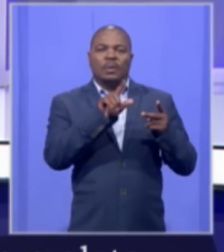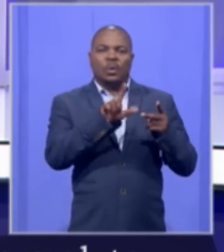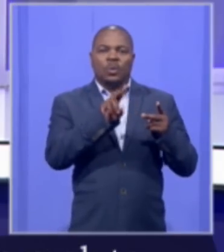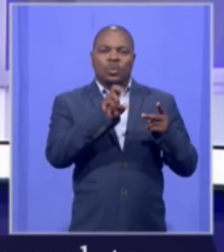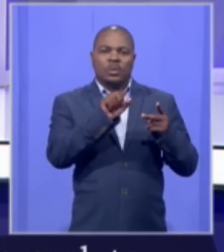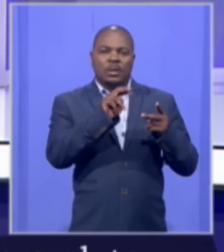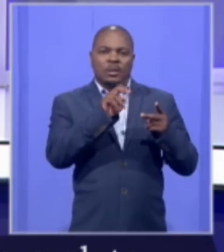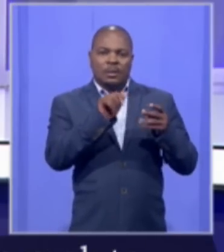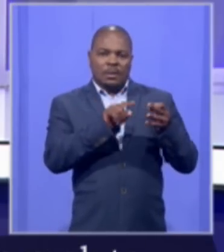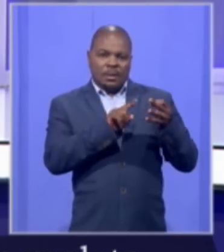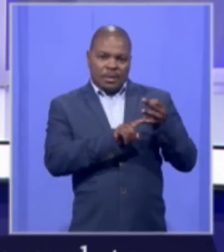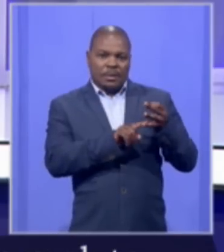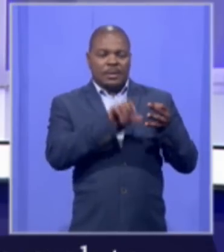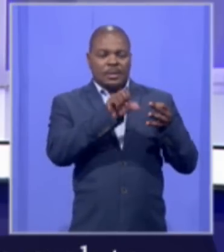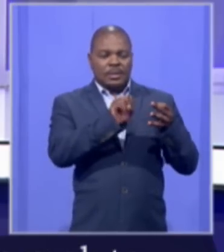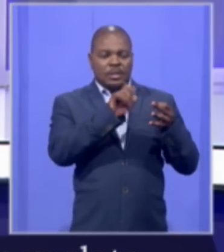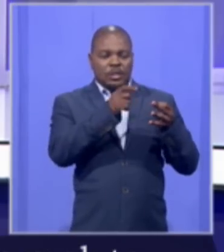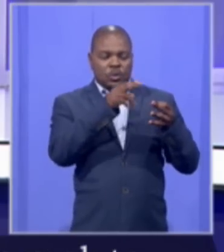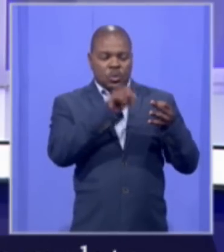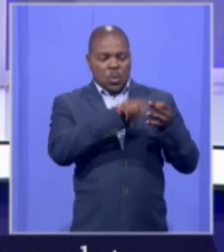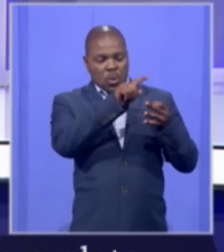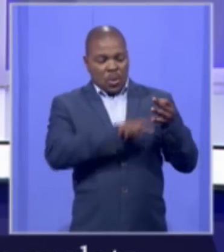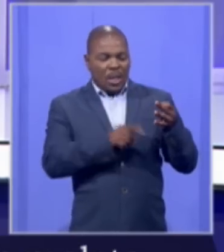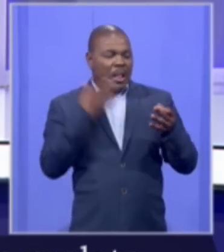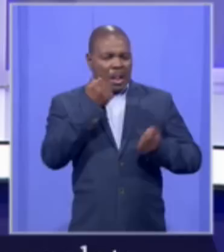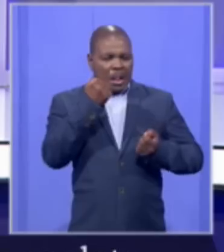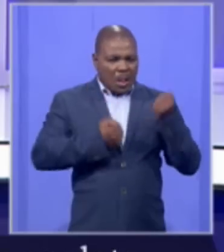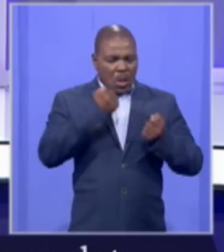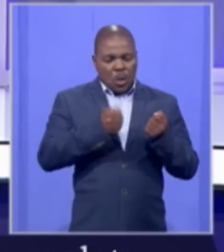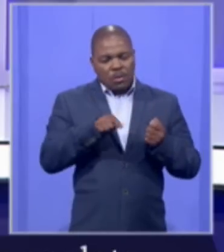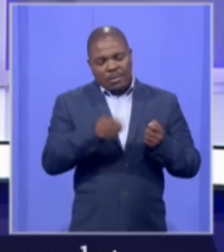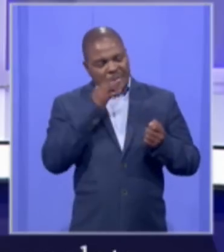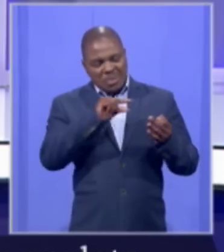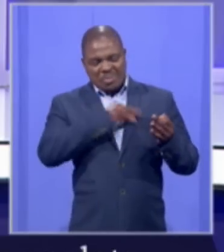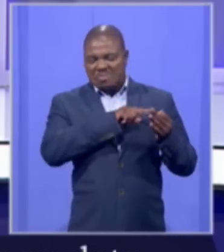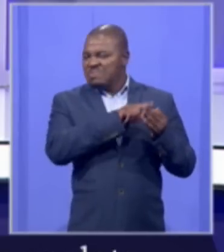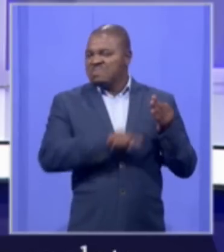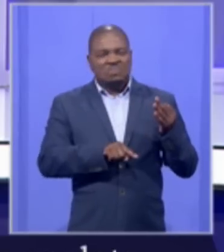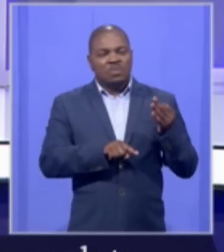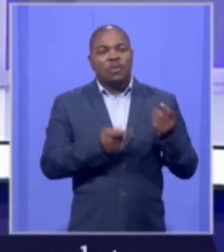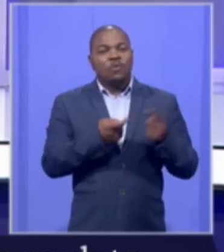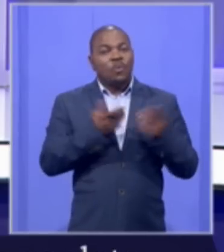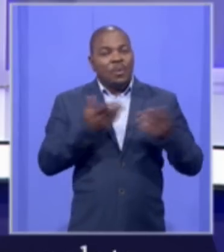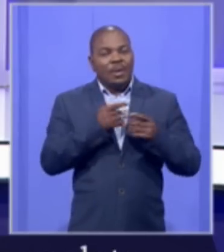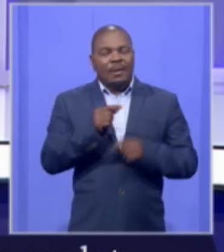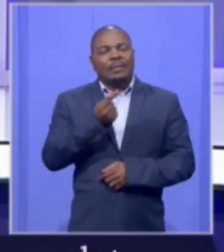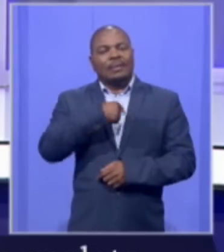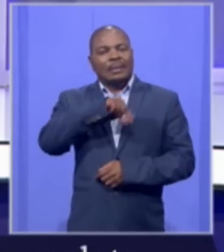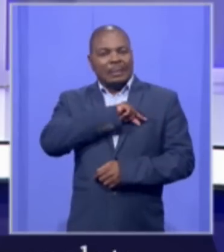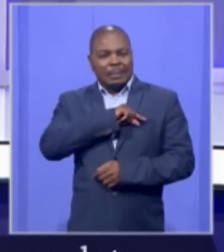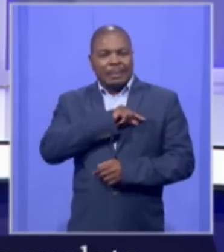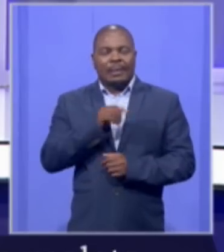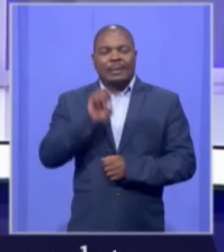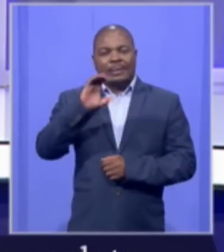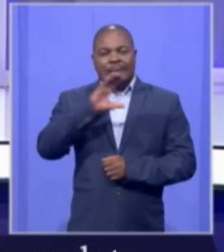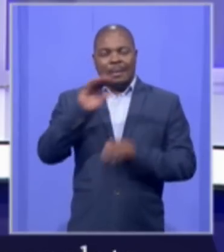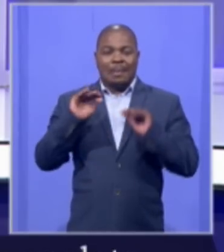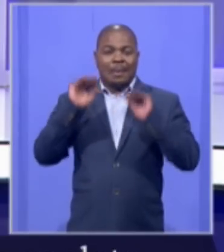le Sikiswa Sitho ga se ba bona molato ditatofatšong ka moka kgatlhanong nabo ke kgorontsheko ya godimo ya Gqeberha ka Eastern